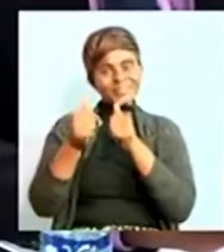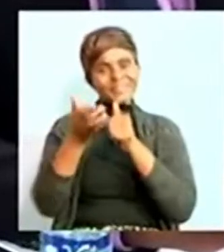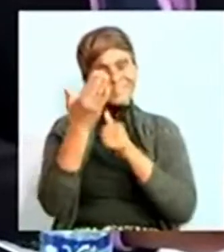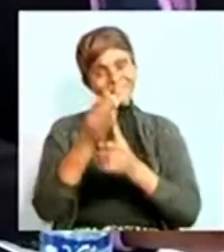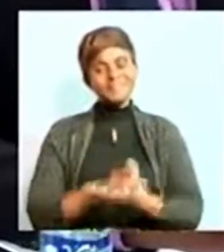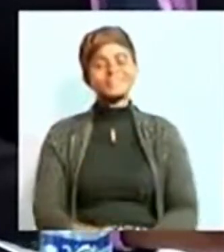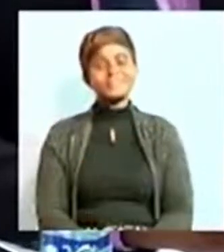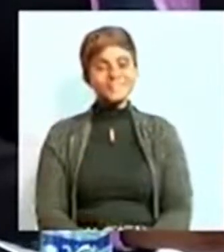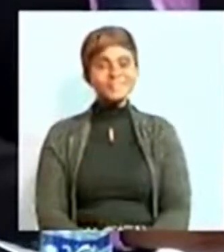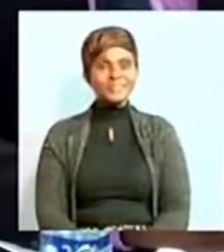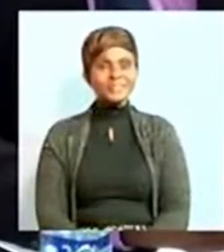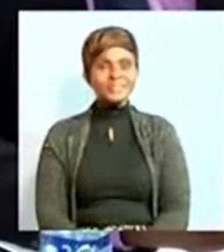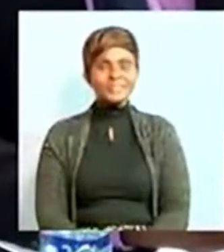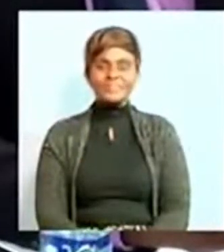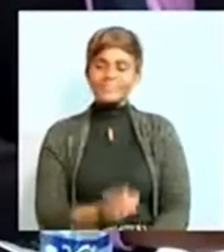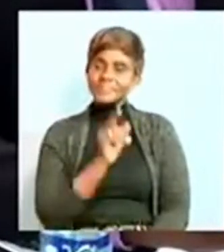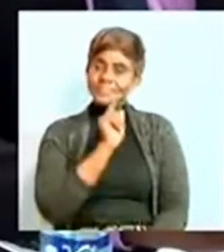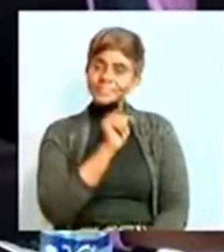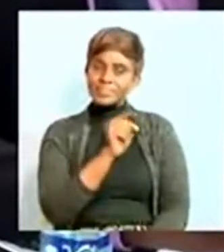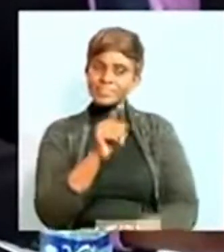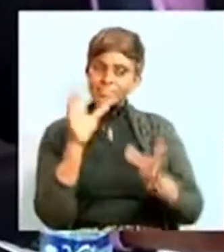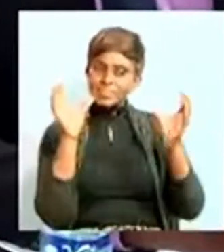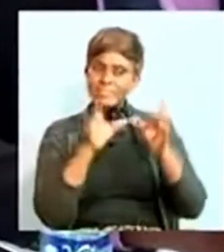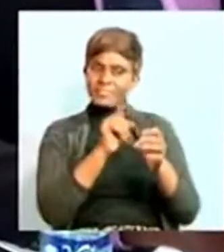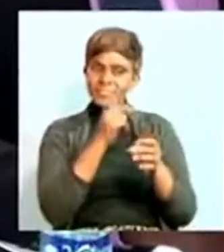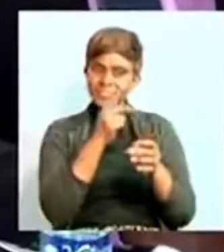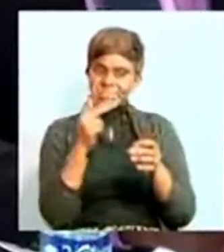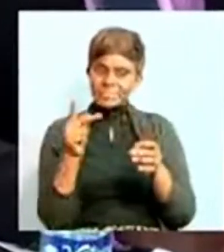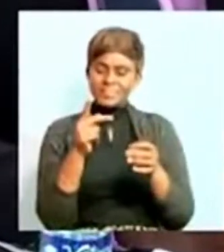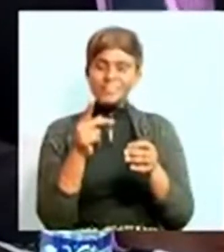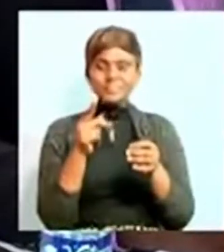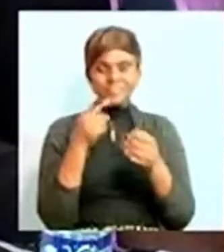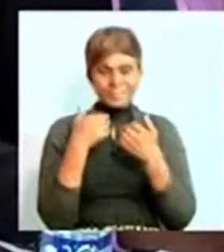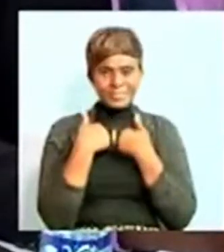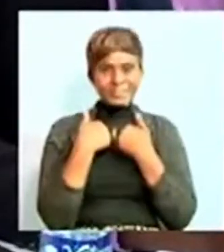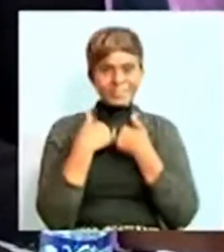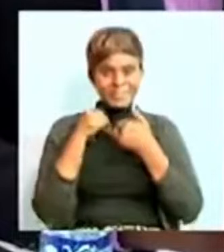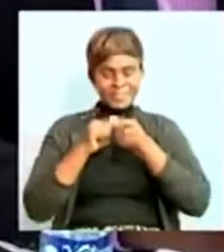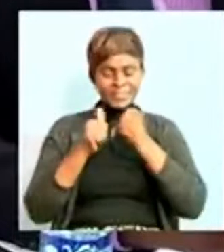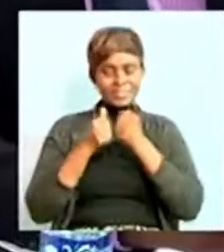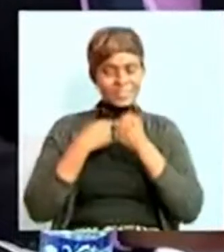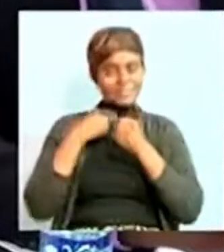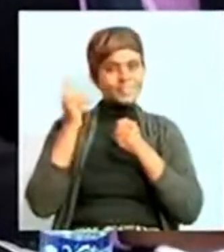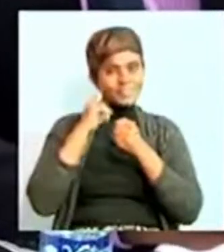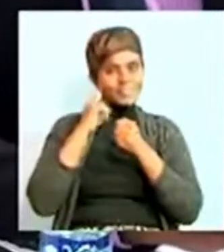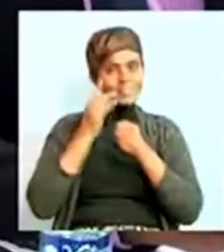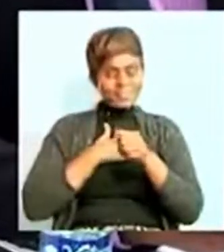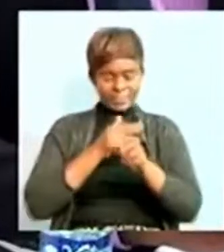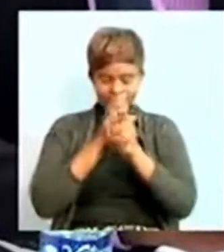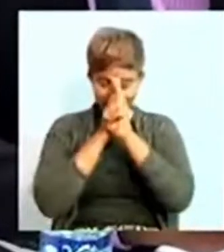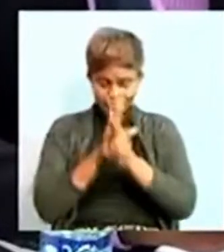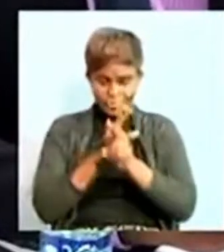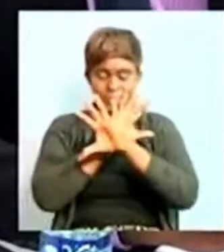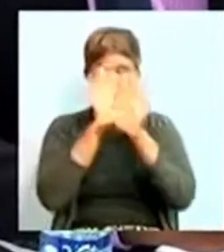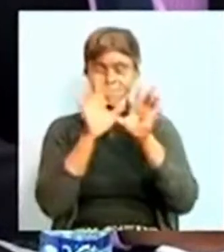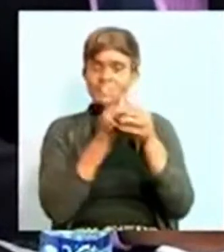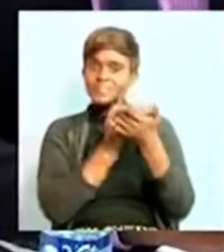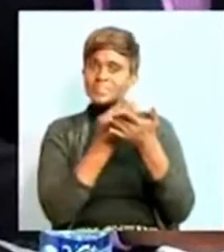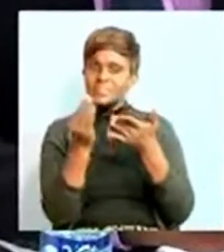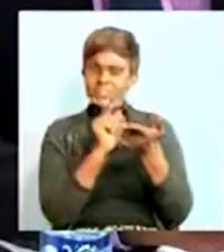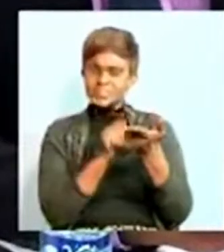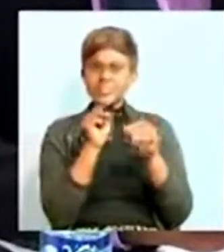Yes? On the council properties, I think there was a query, if I got my honorable correctly, it's failure to